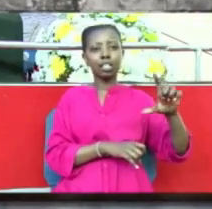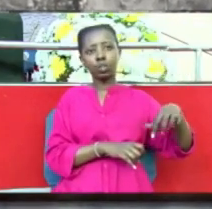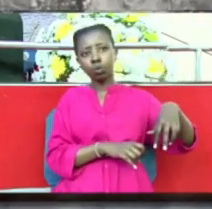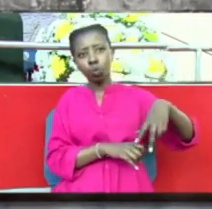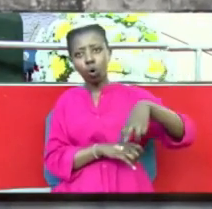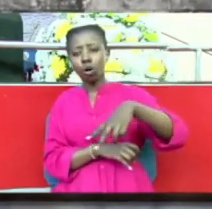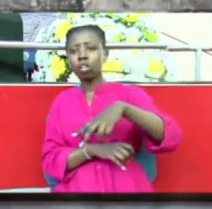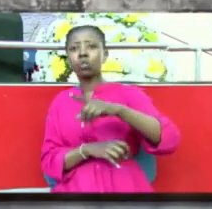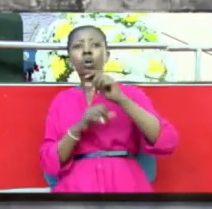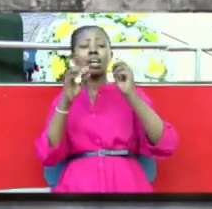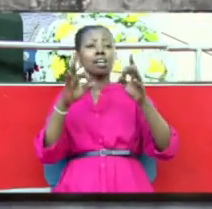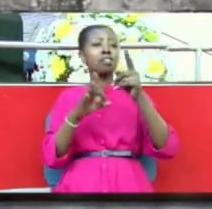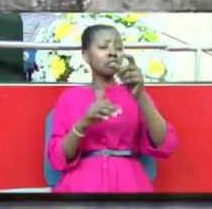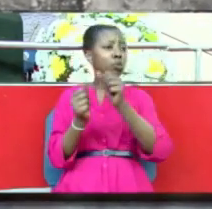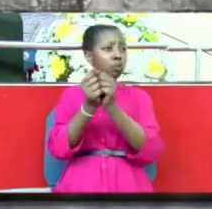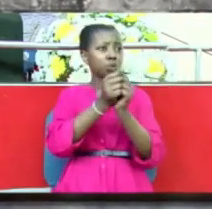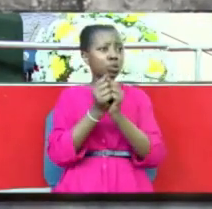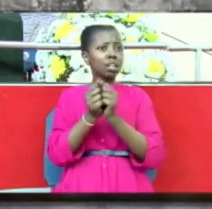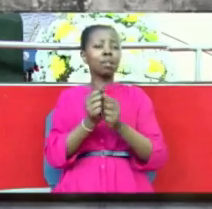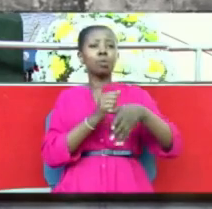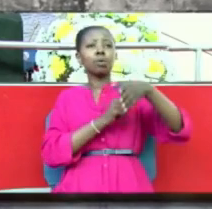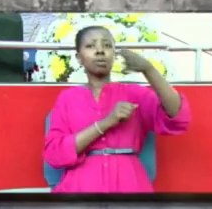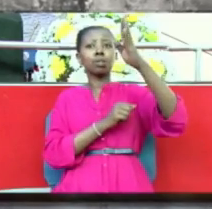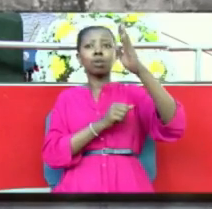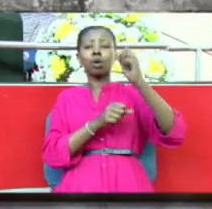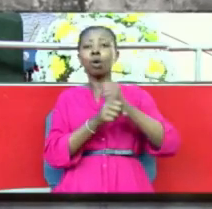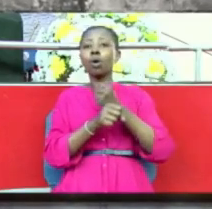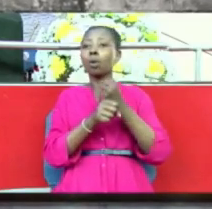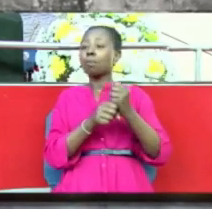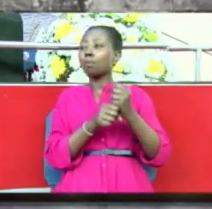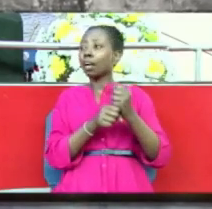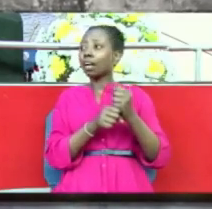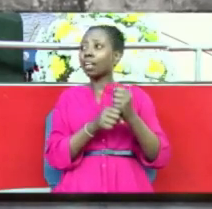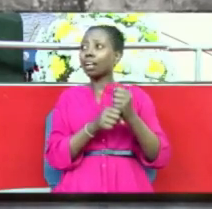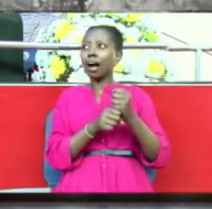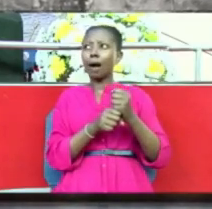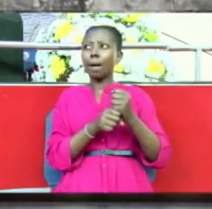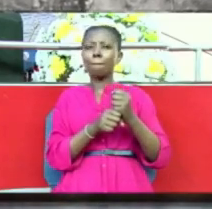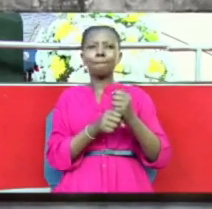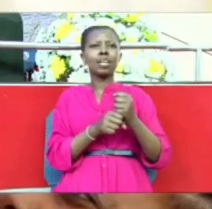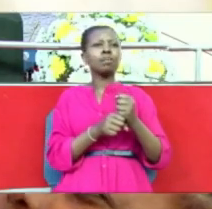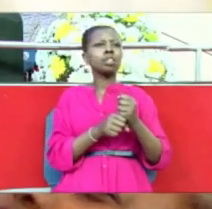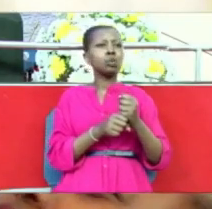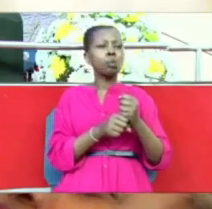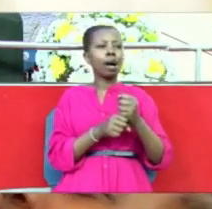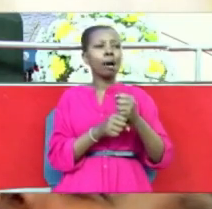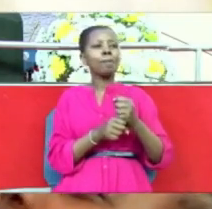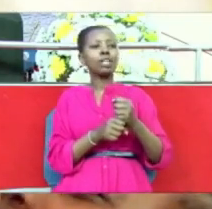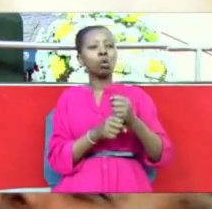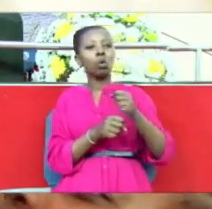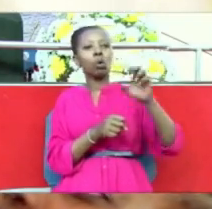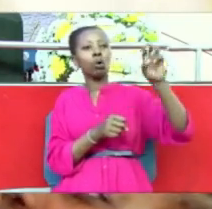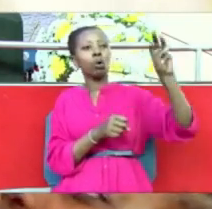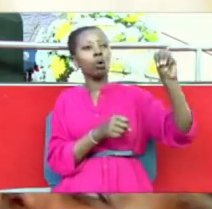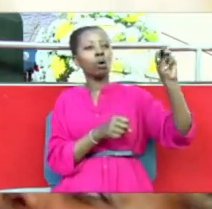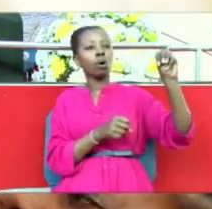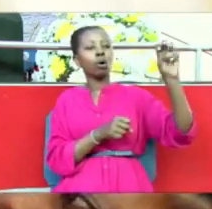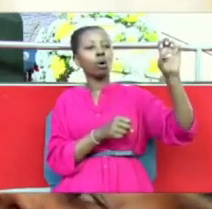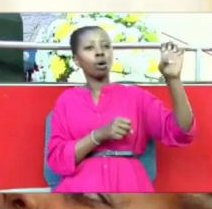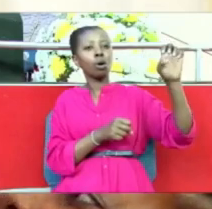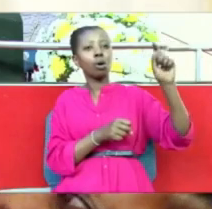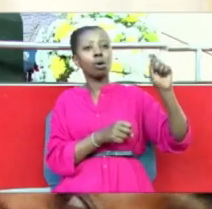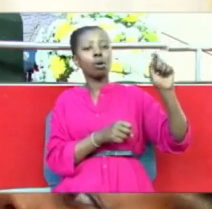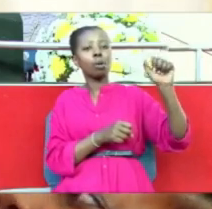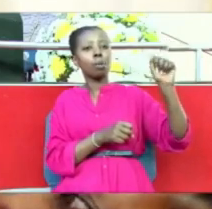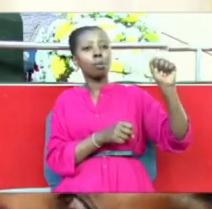Bwana, anaweza fanya chuma iele. Whatever your problem, even as heavy as metal, God